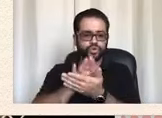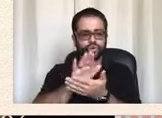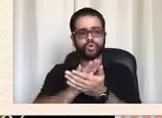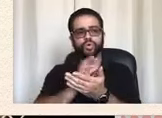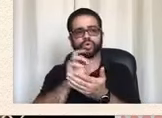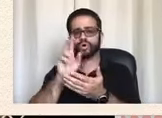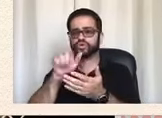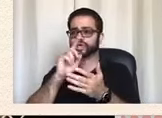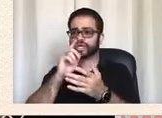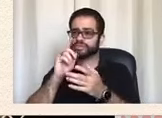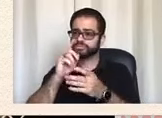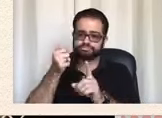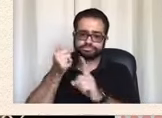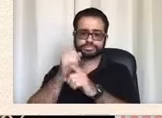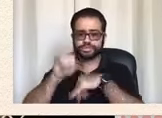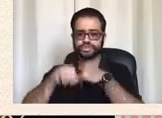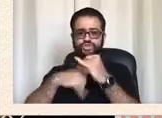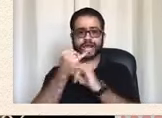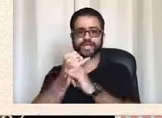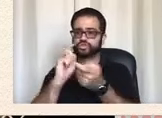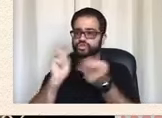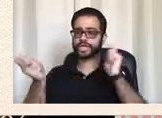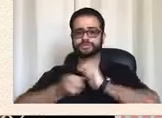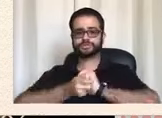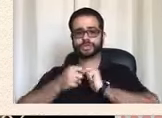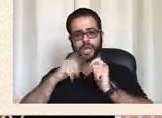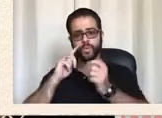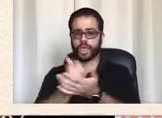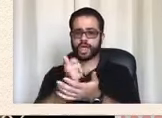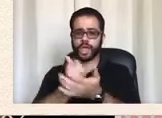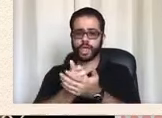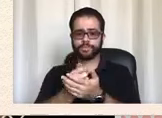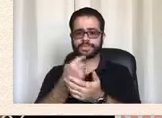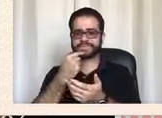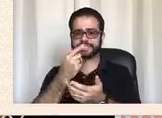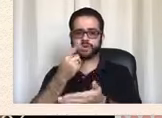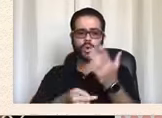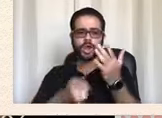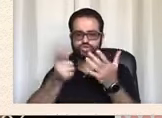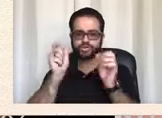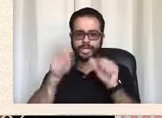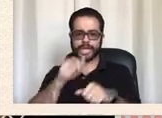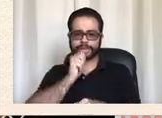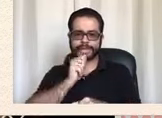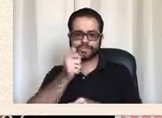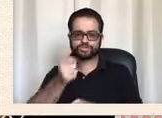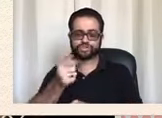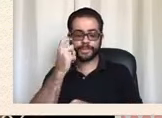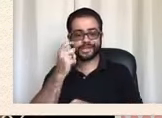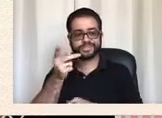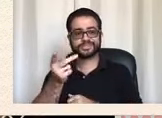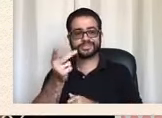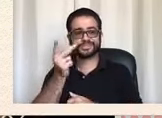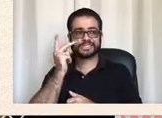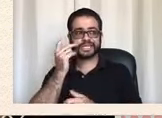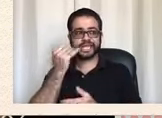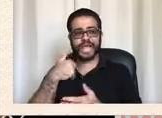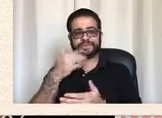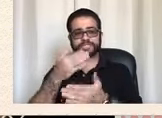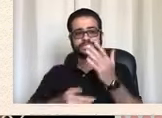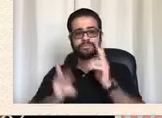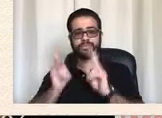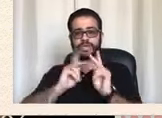if you want. So I'm going to help guide you into what will be manageable for you. Because you find there's some people out there that